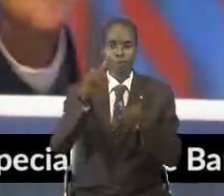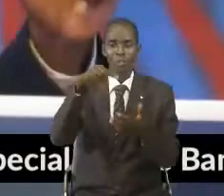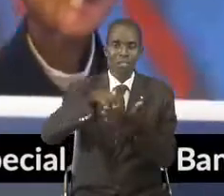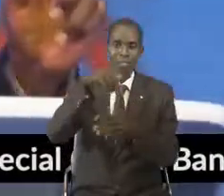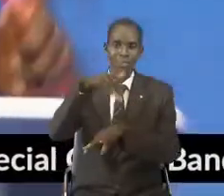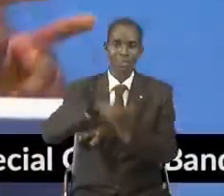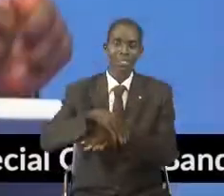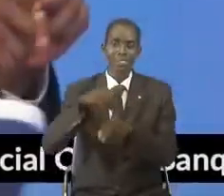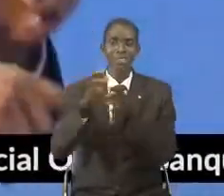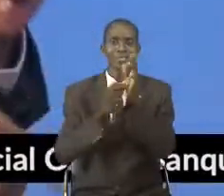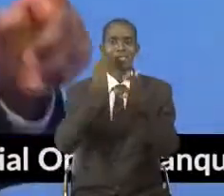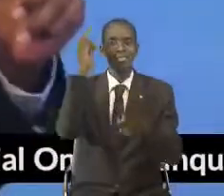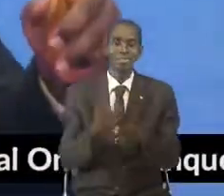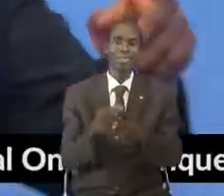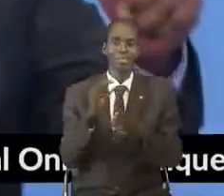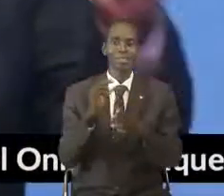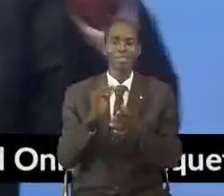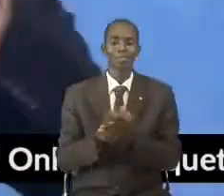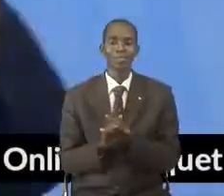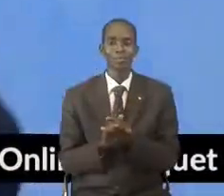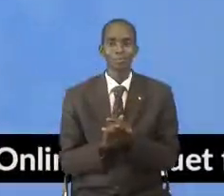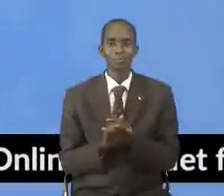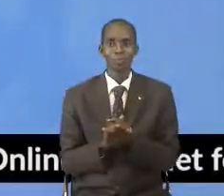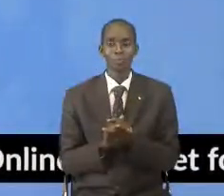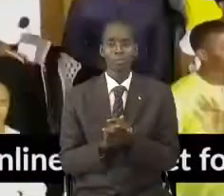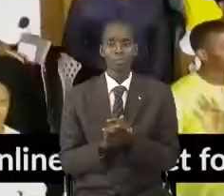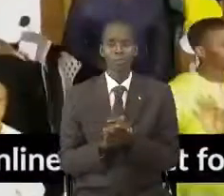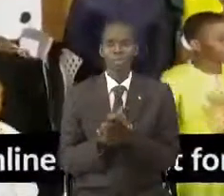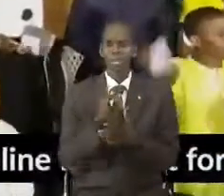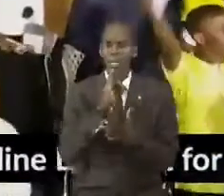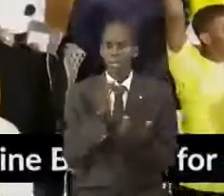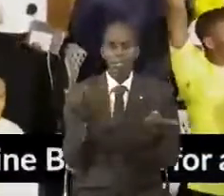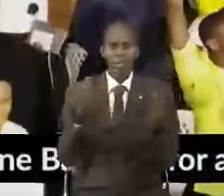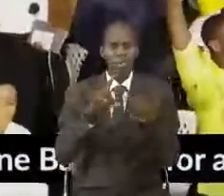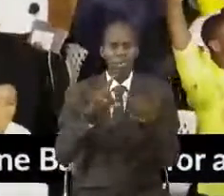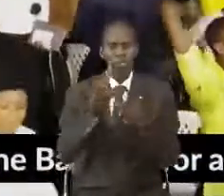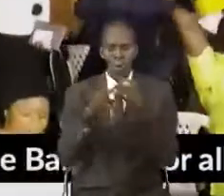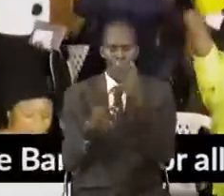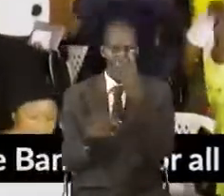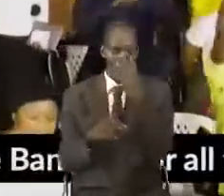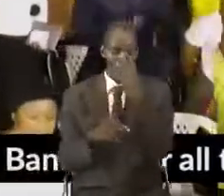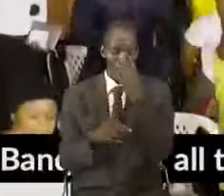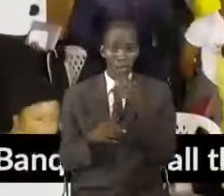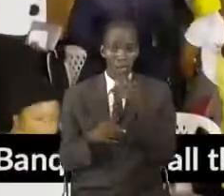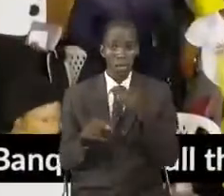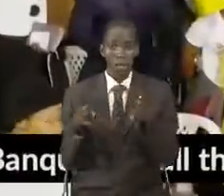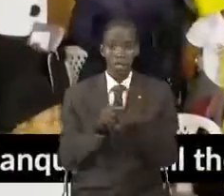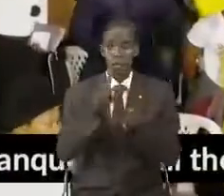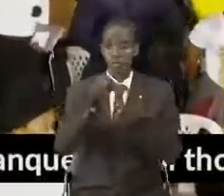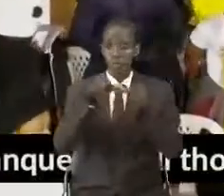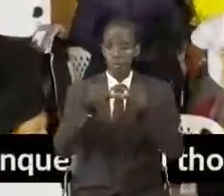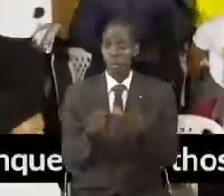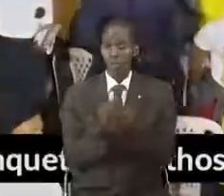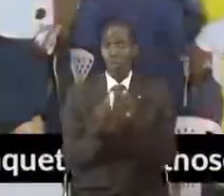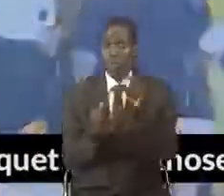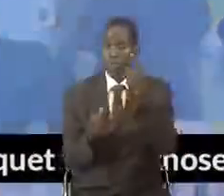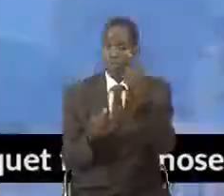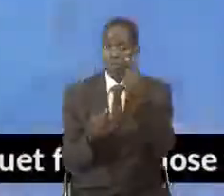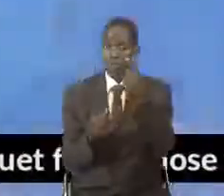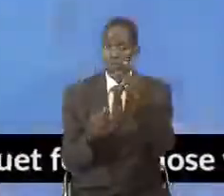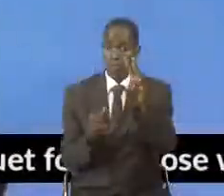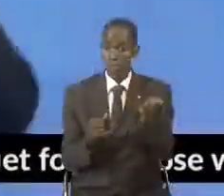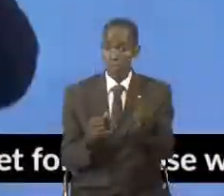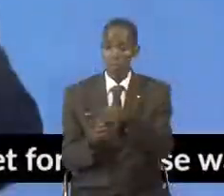them, everyone tonight, in Jesus' name. If anyone is